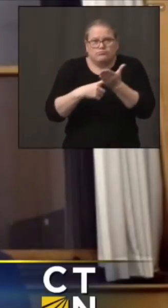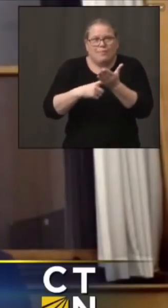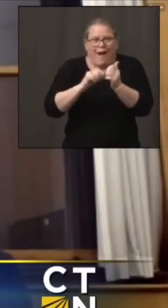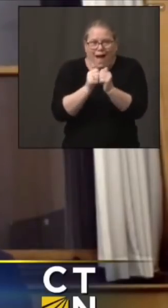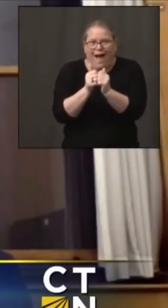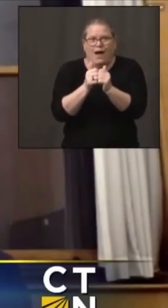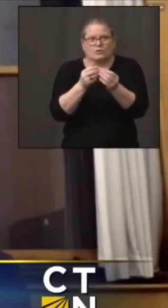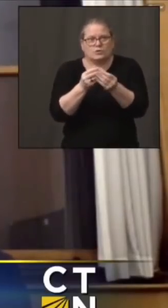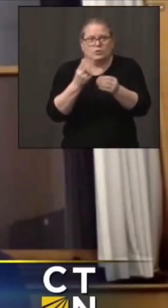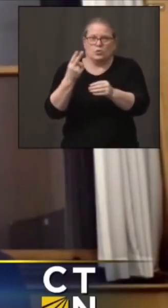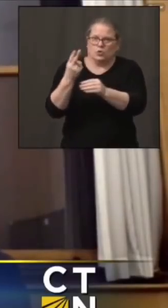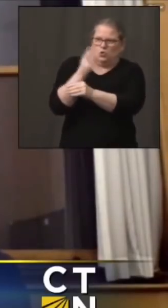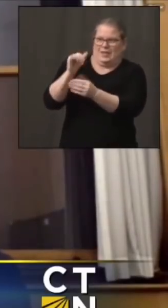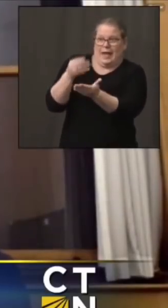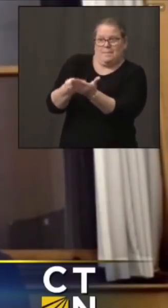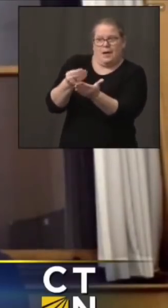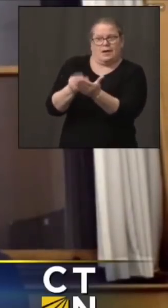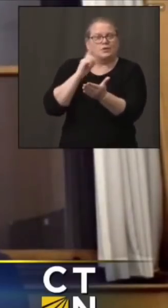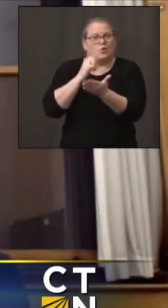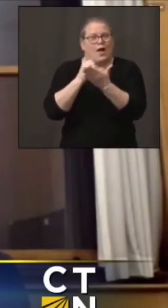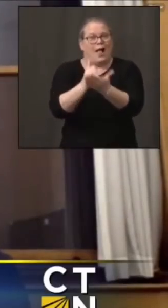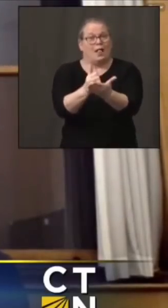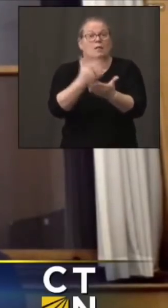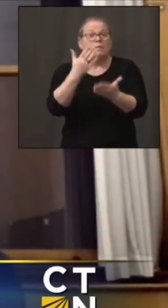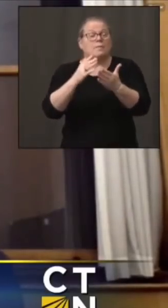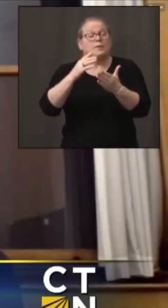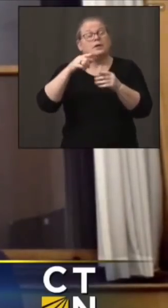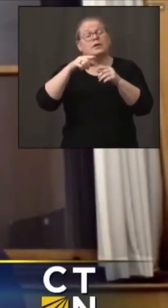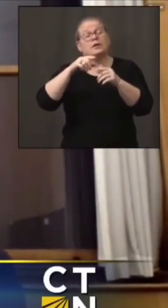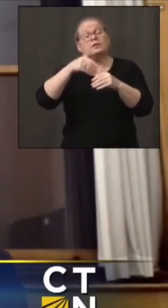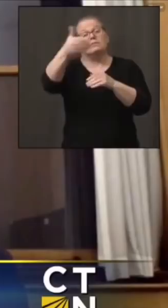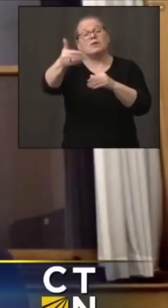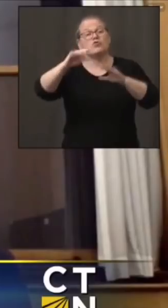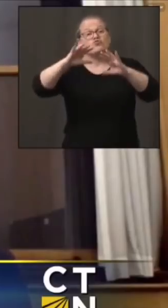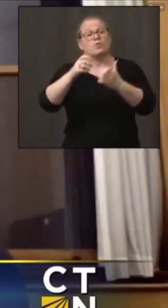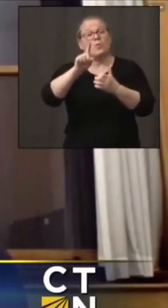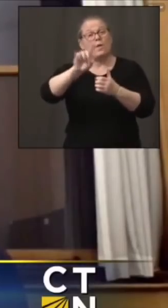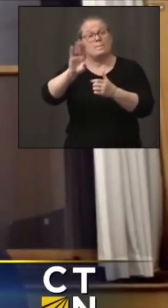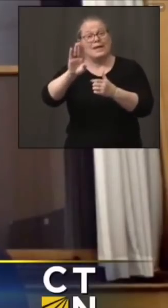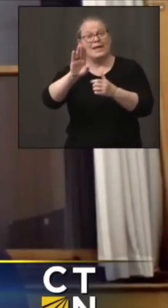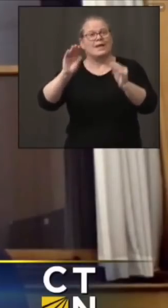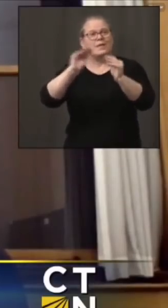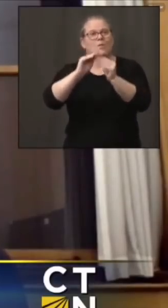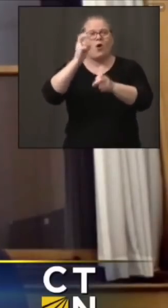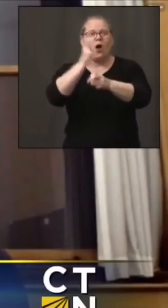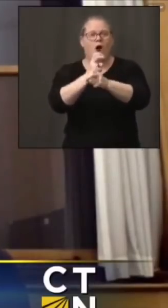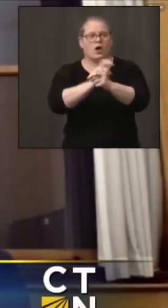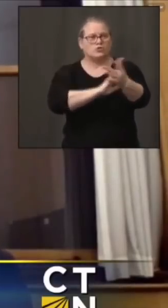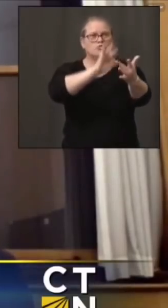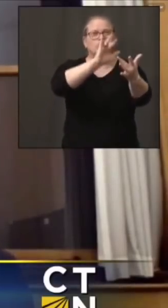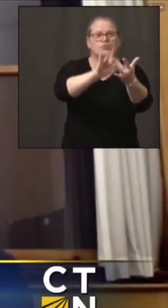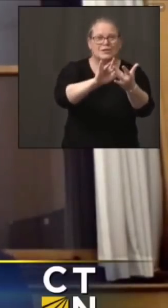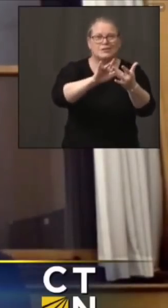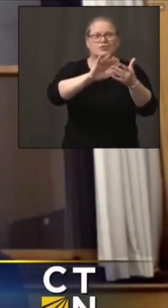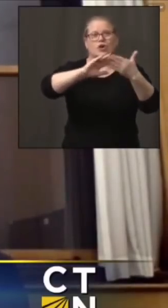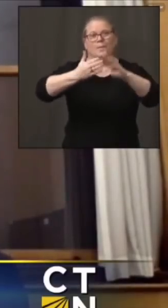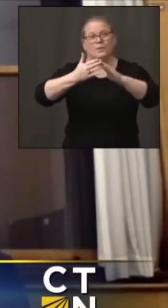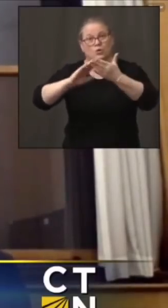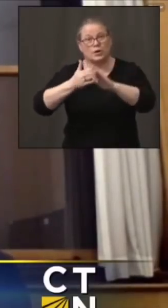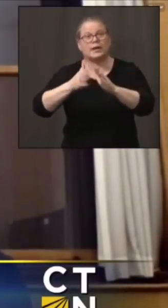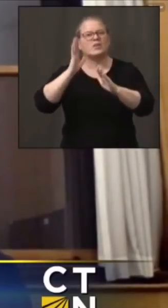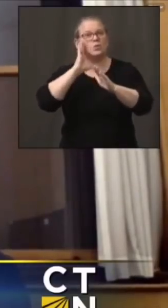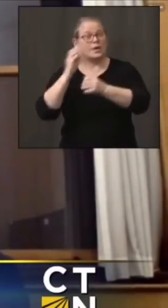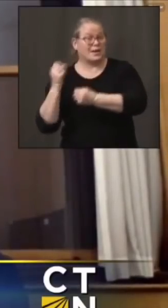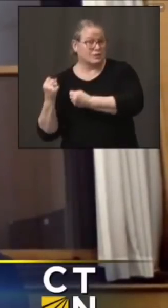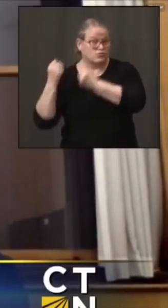1B to get mobile units deployed into some of the harder to reach areas in communities that are in scope, but